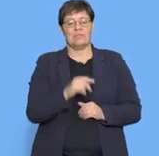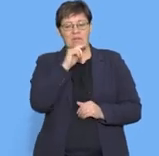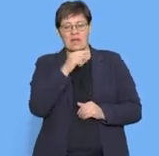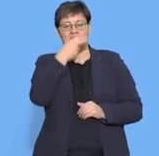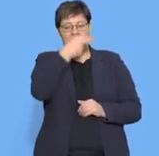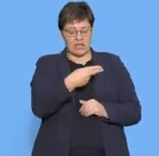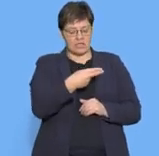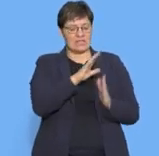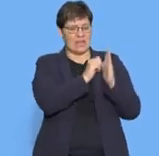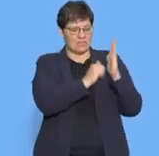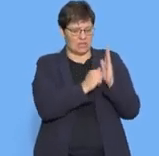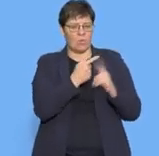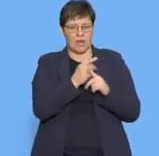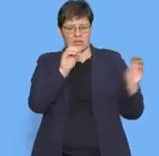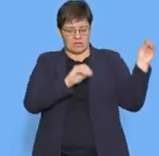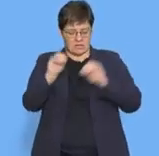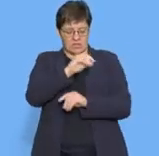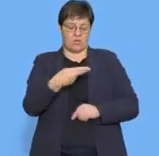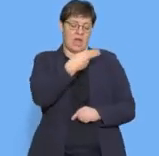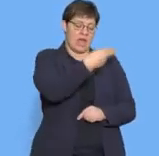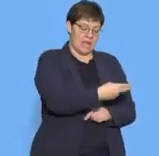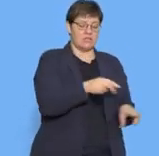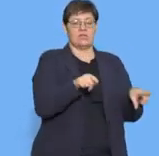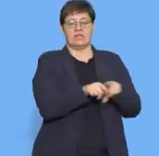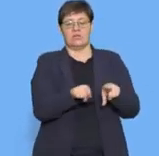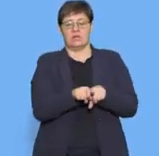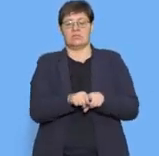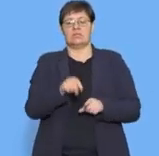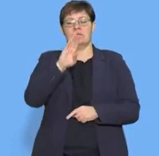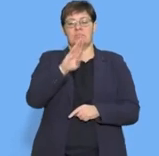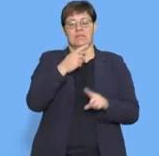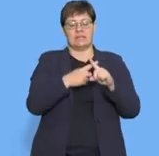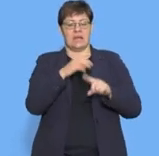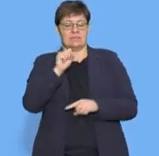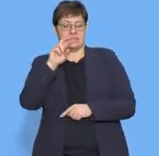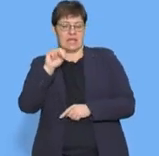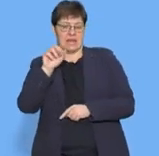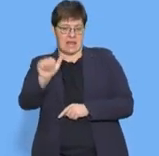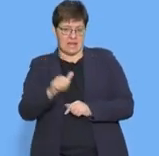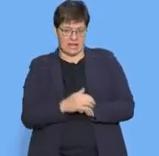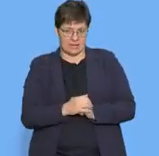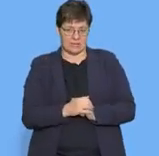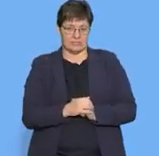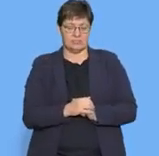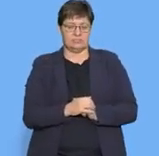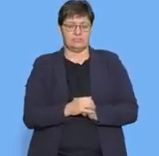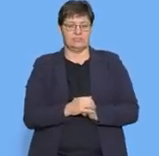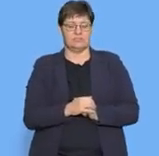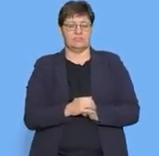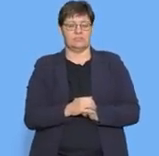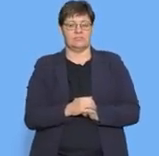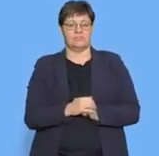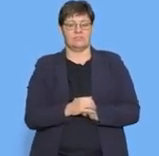make h the subject of the formula by multiplying throughout by b. So h will equal to b sine of A.